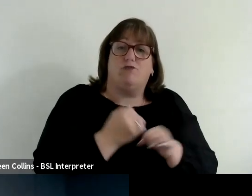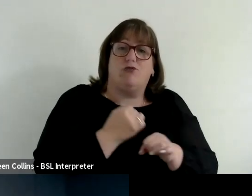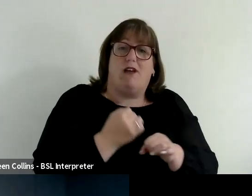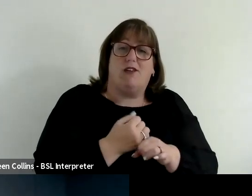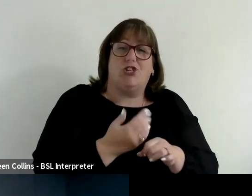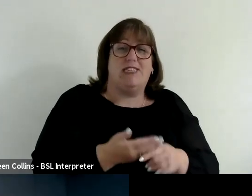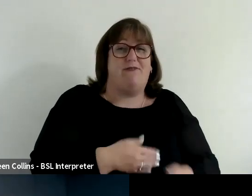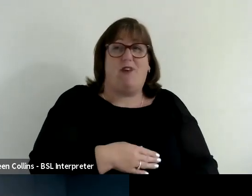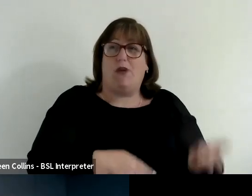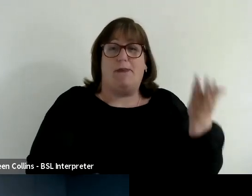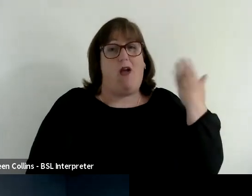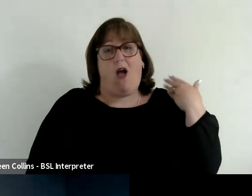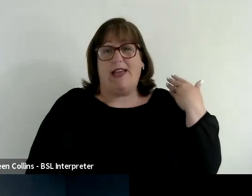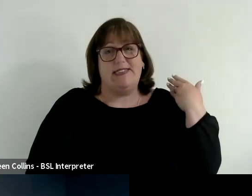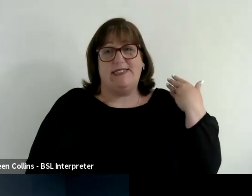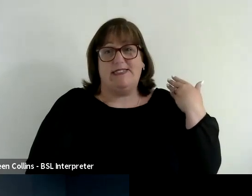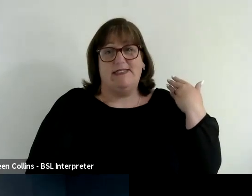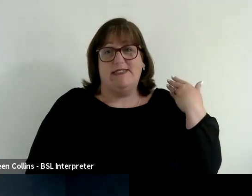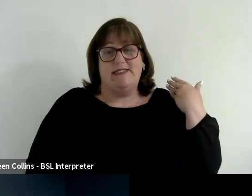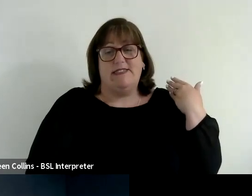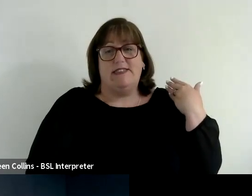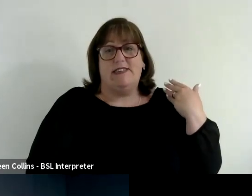of representation, and that's not just from a